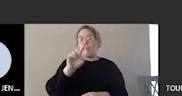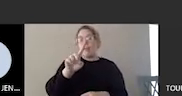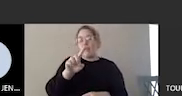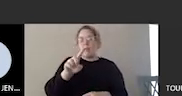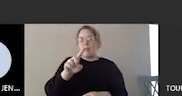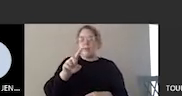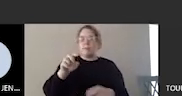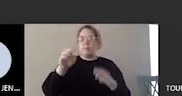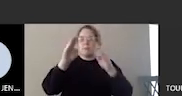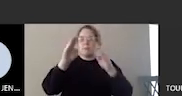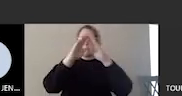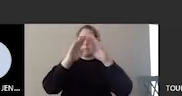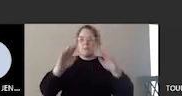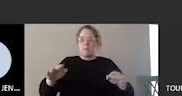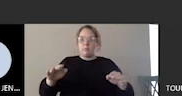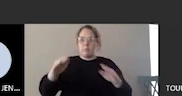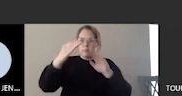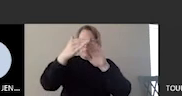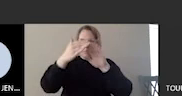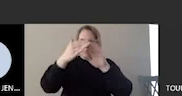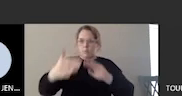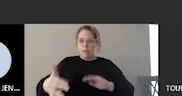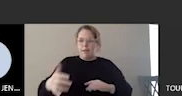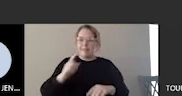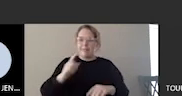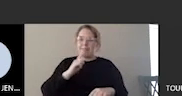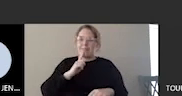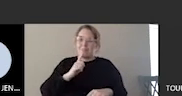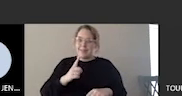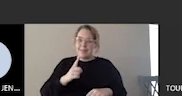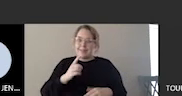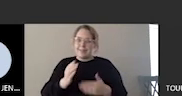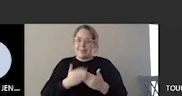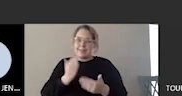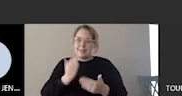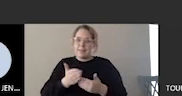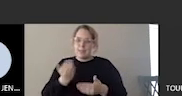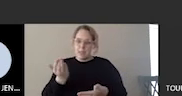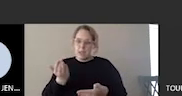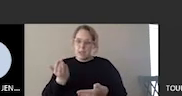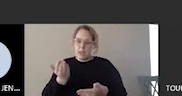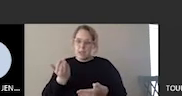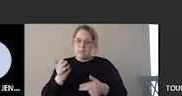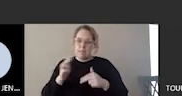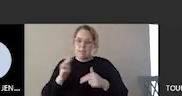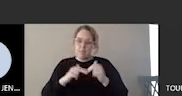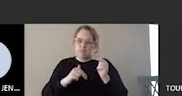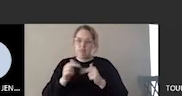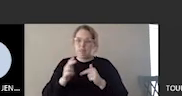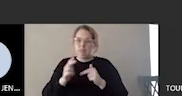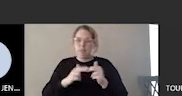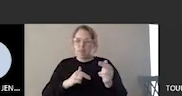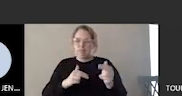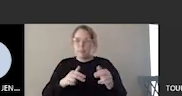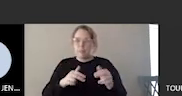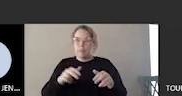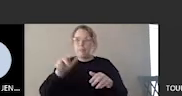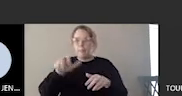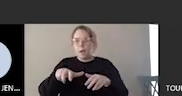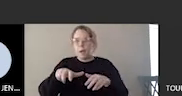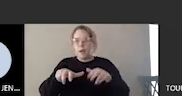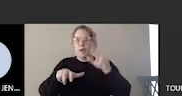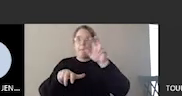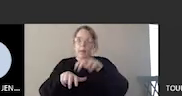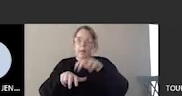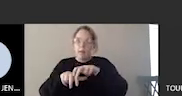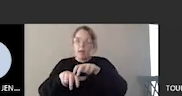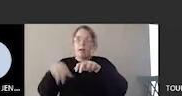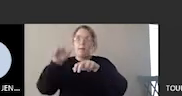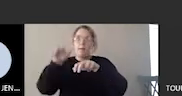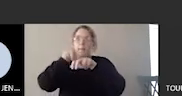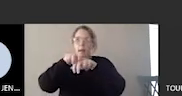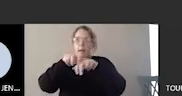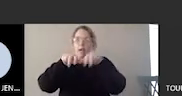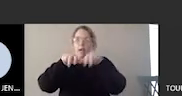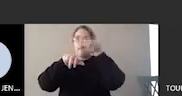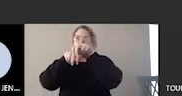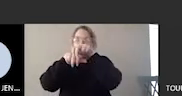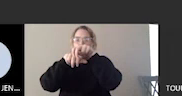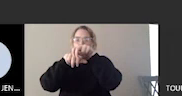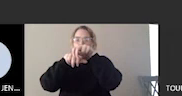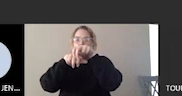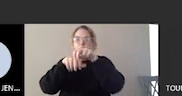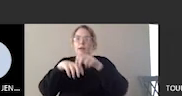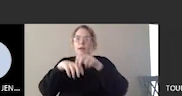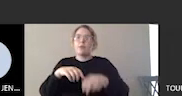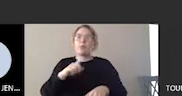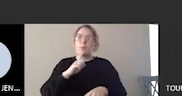is basically just a series of squares, each one smaller than the previous one, stacked on top of each other. So since it's very stackable, it's